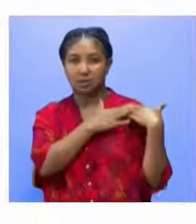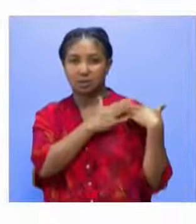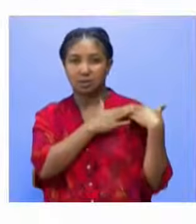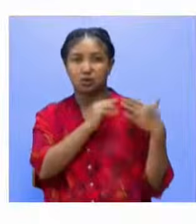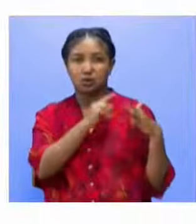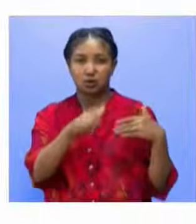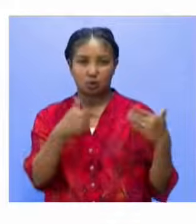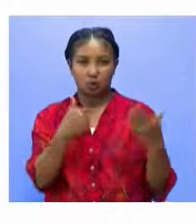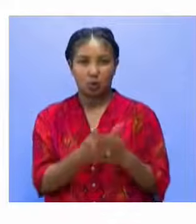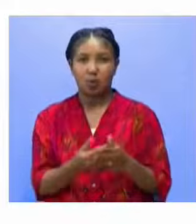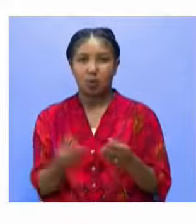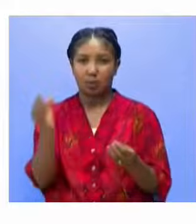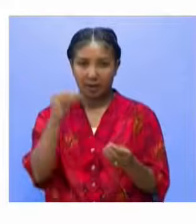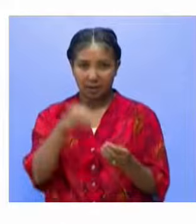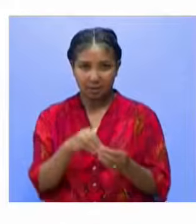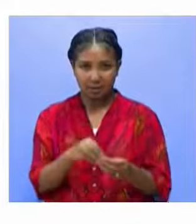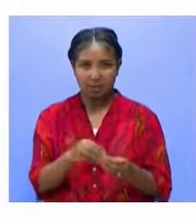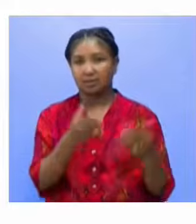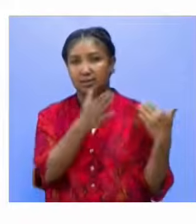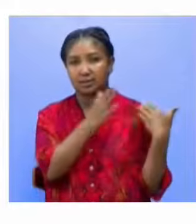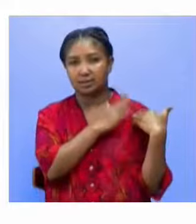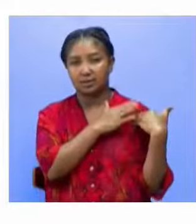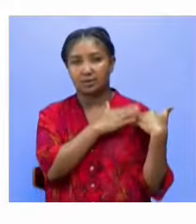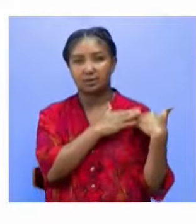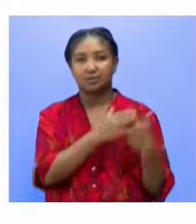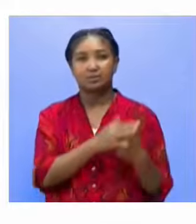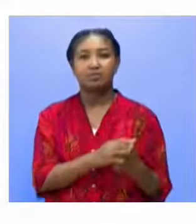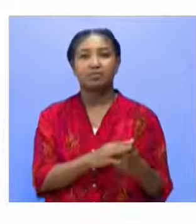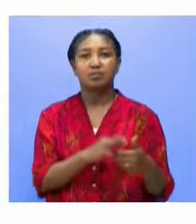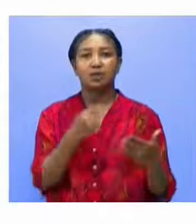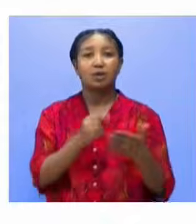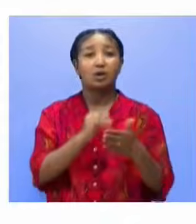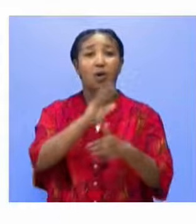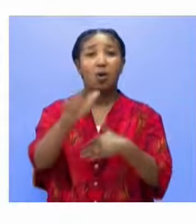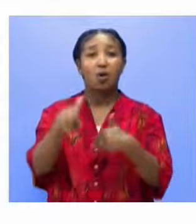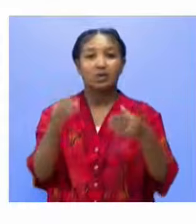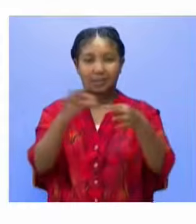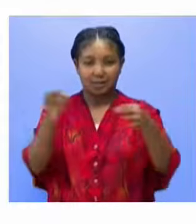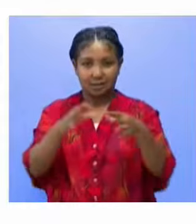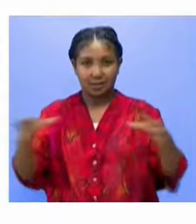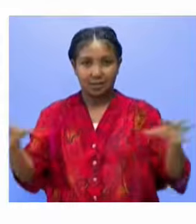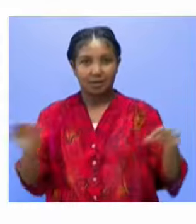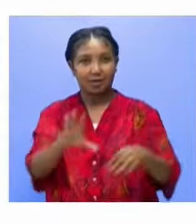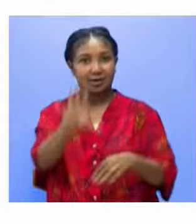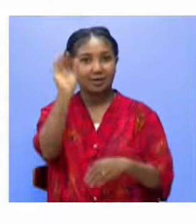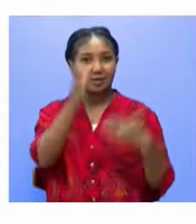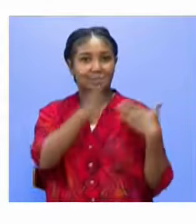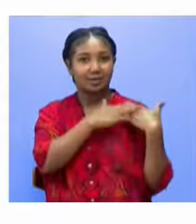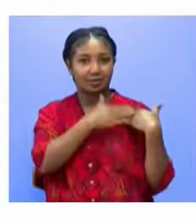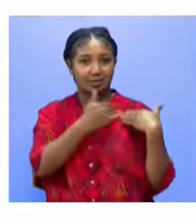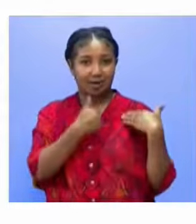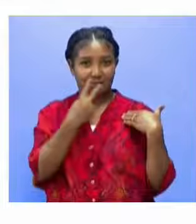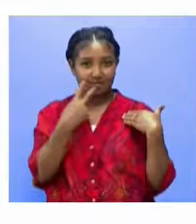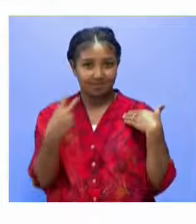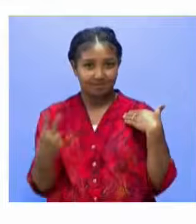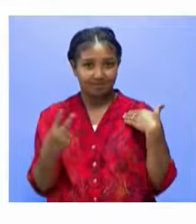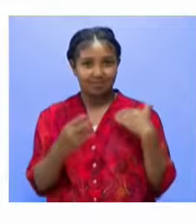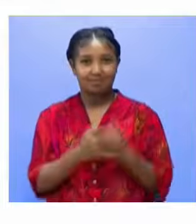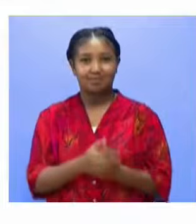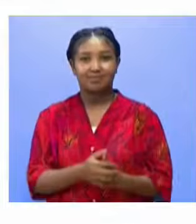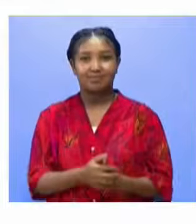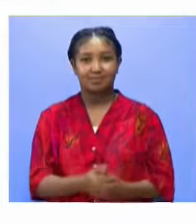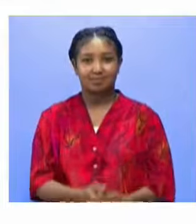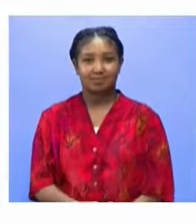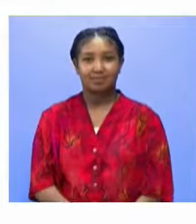So, plus subject. Here in all sentence, we can get the subject here.